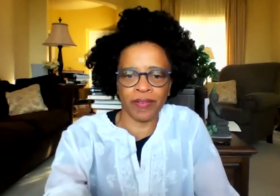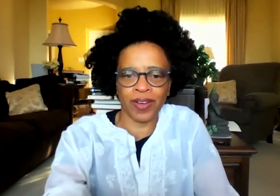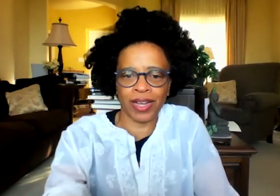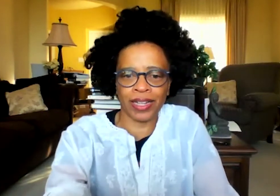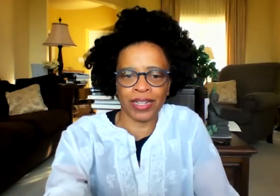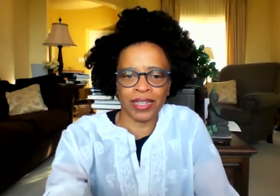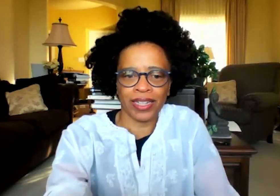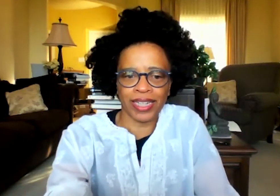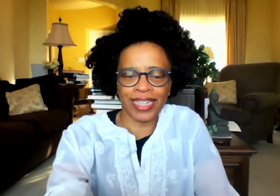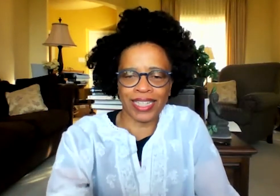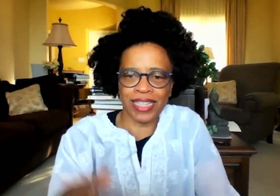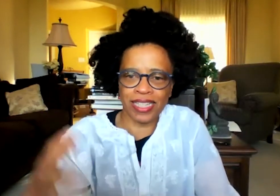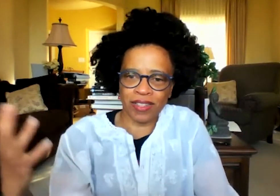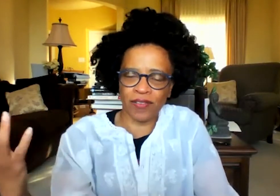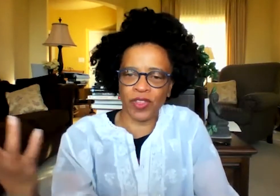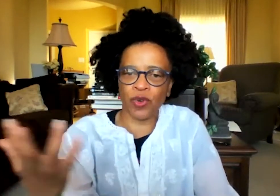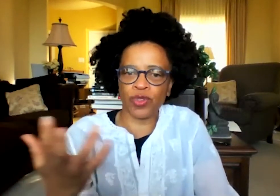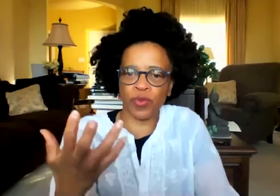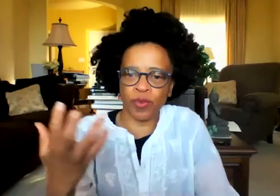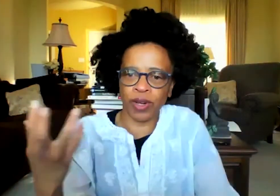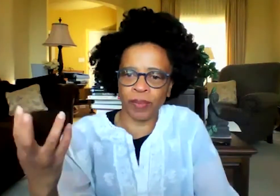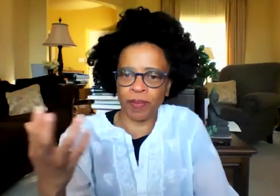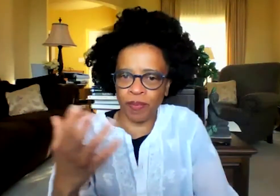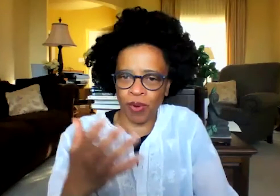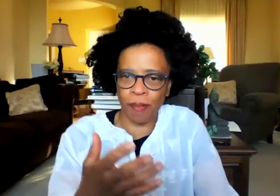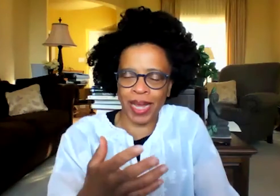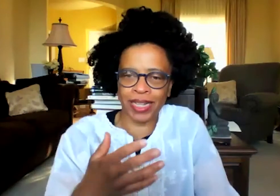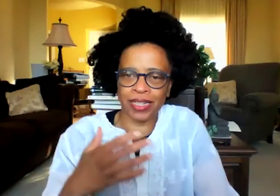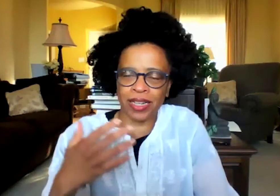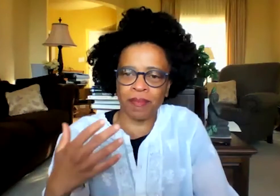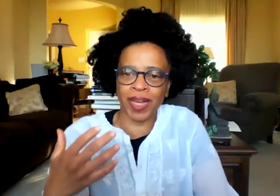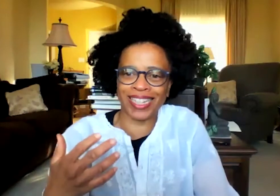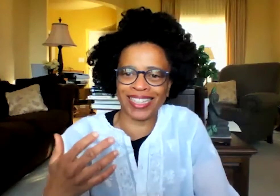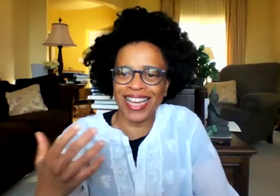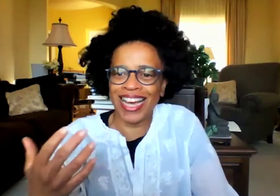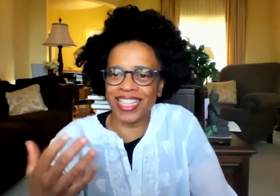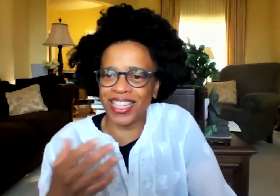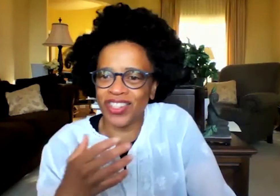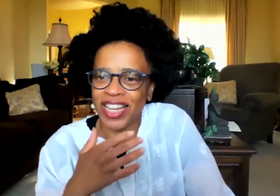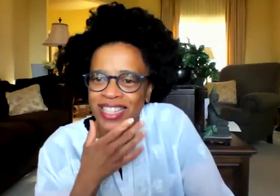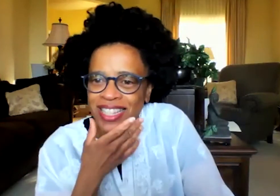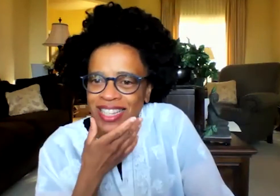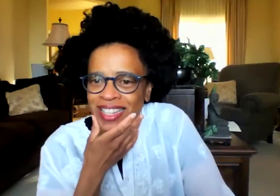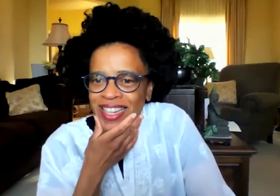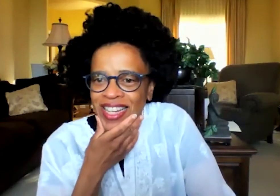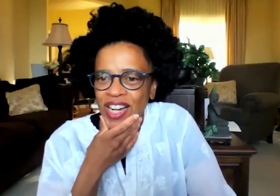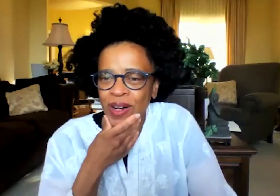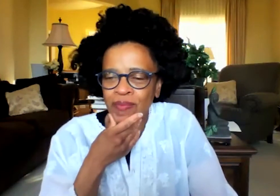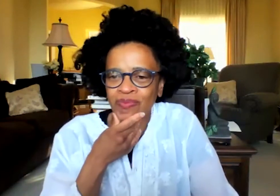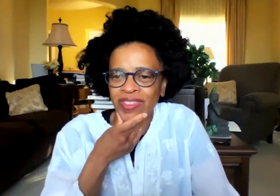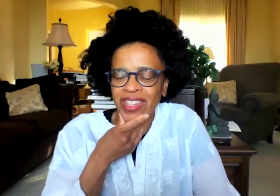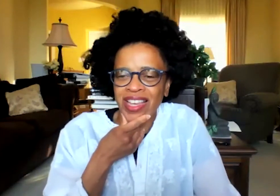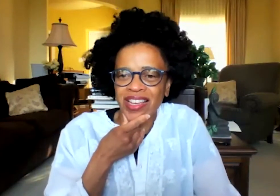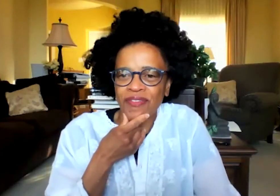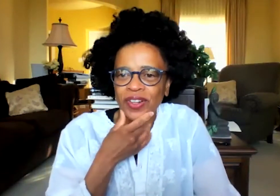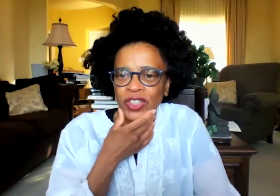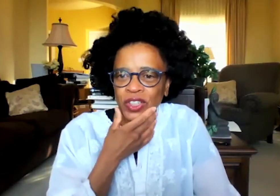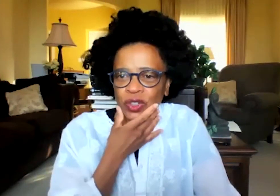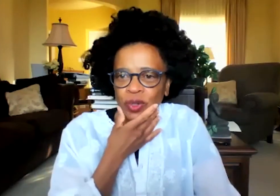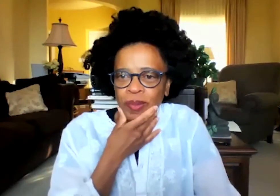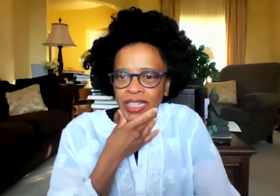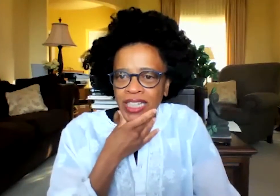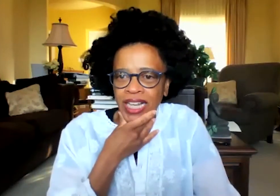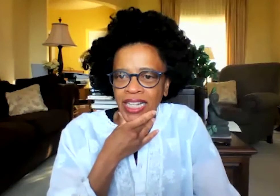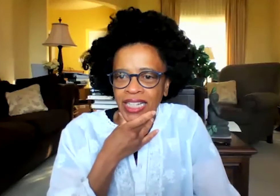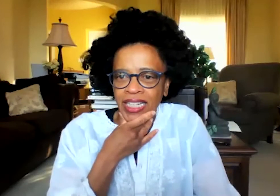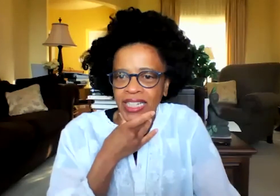do want to invite, again, the sense of those who want to be brought back in to come back in. I see a chat that says it felt a